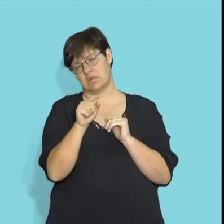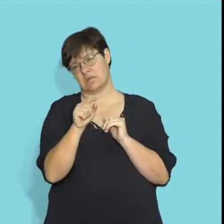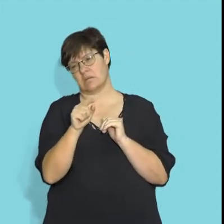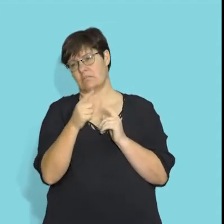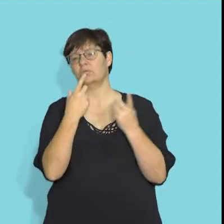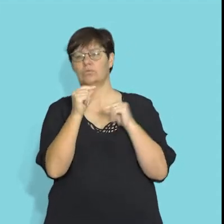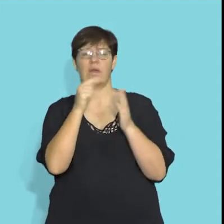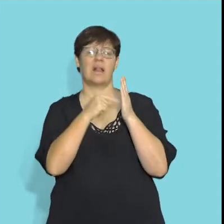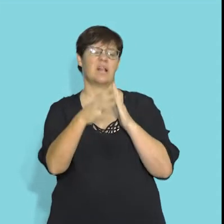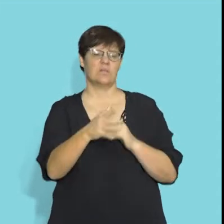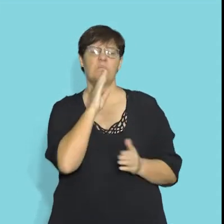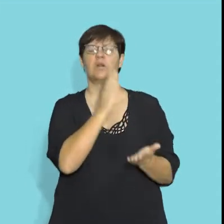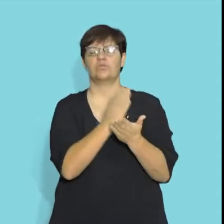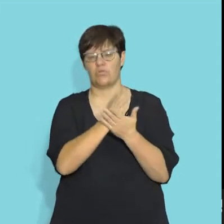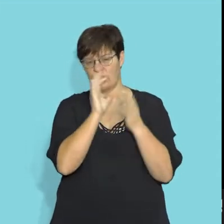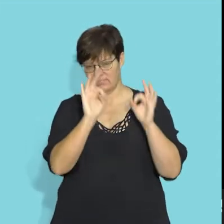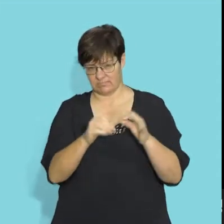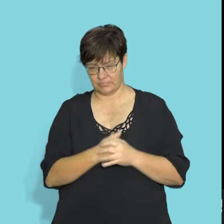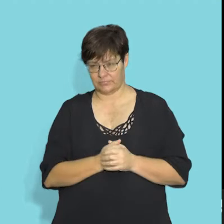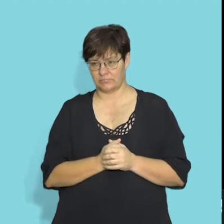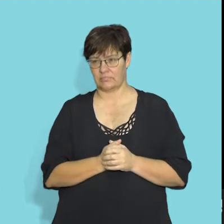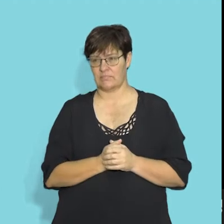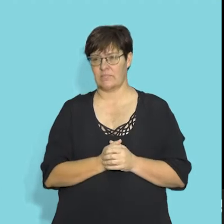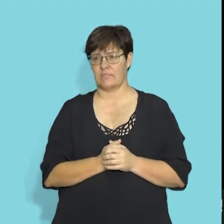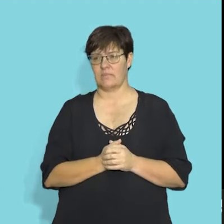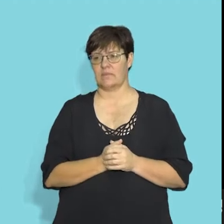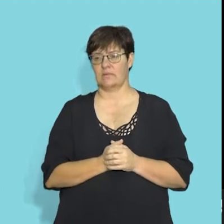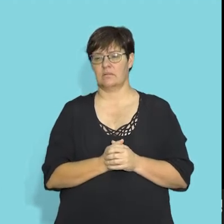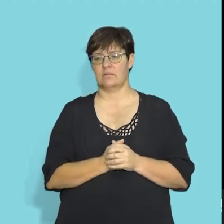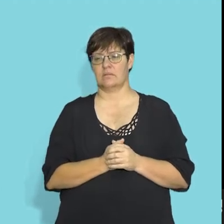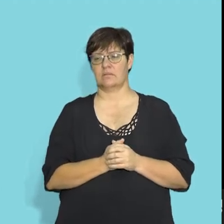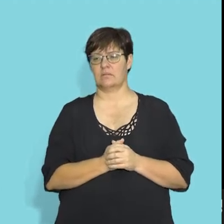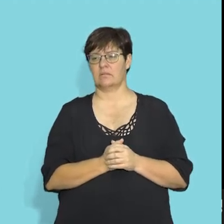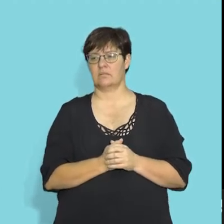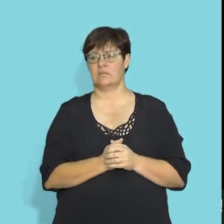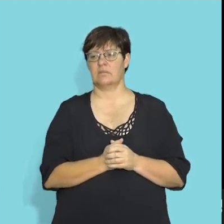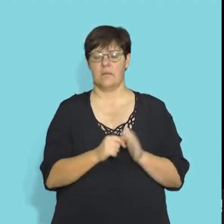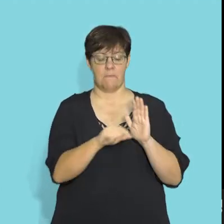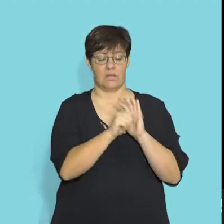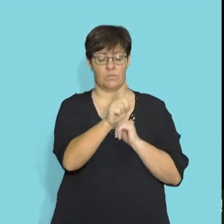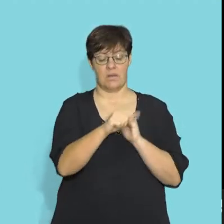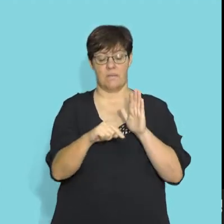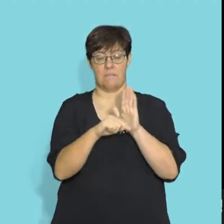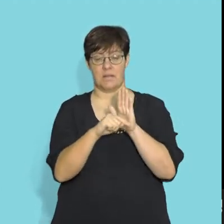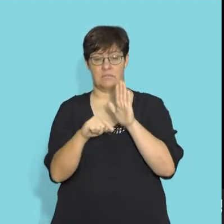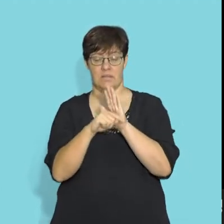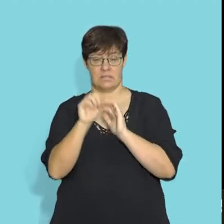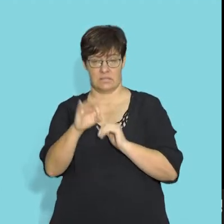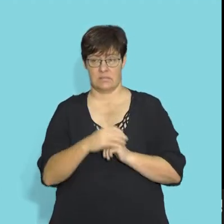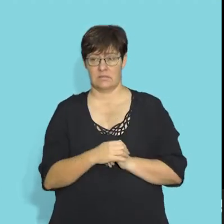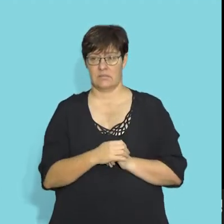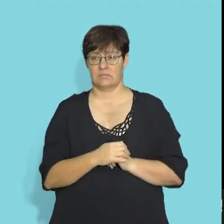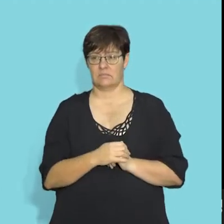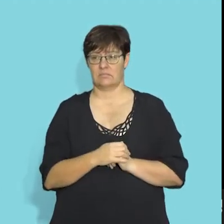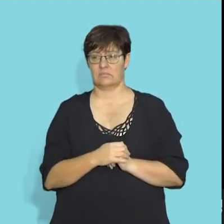do that on our calculators, make sure that we get that right. So let's choose this. I'm going to go minus 1 minus